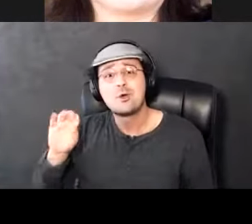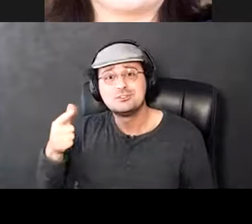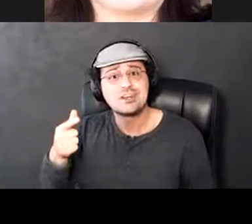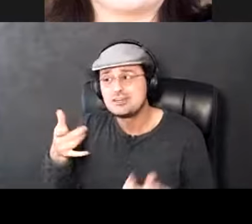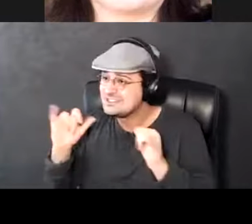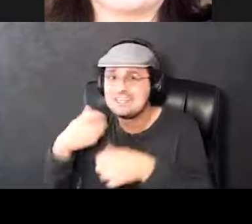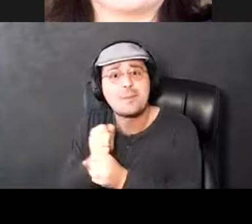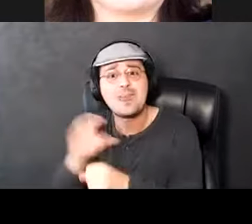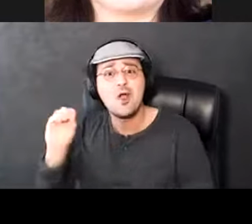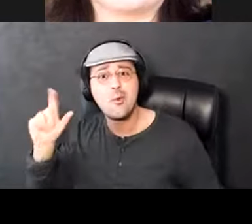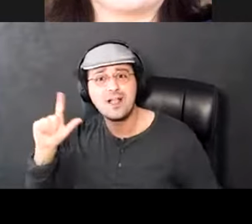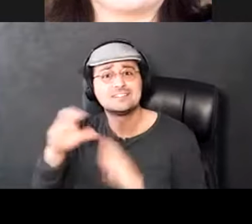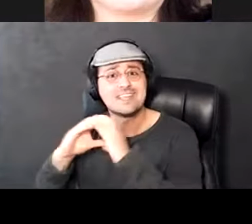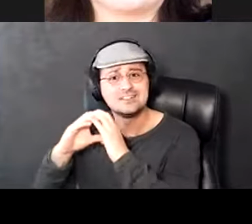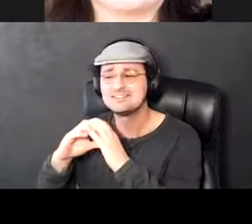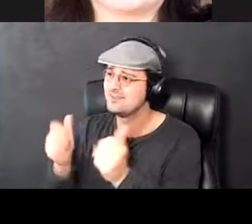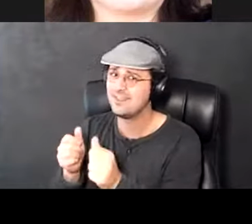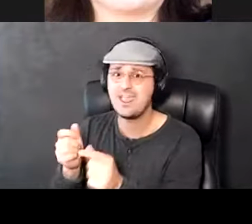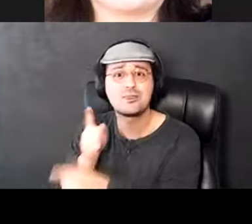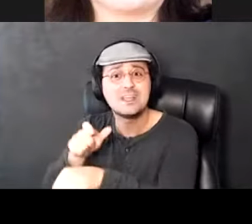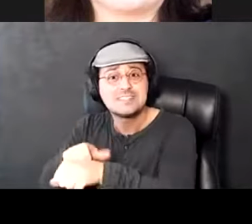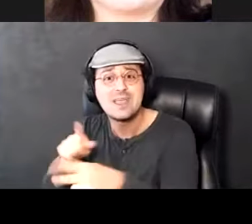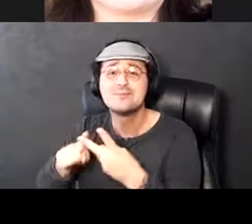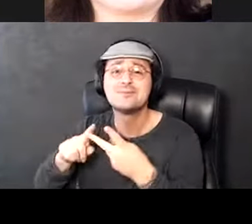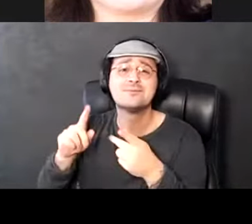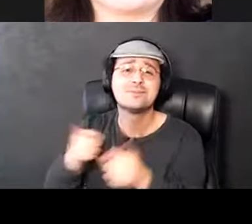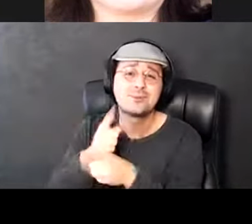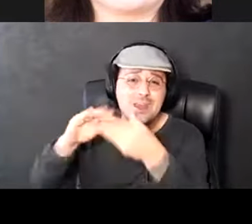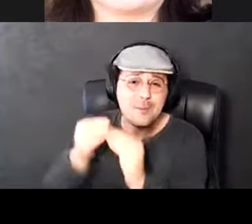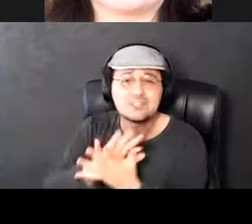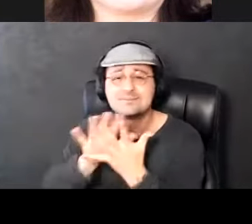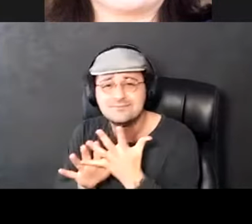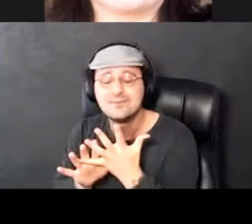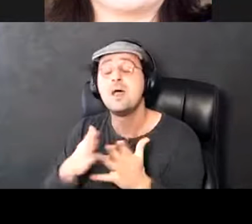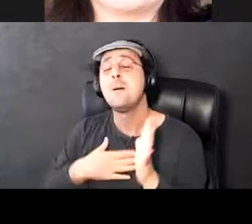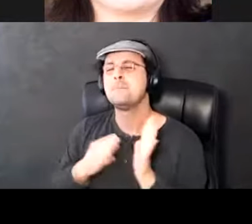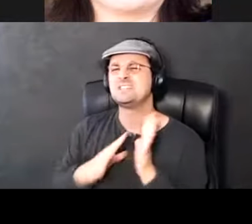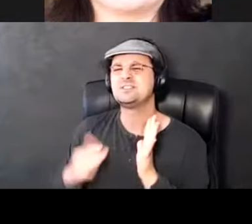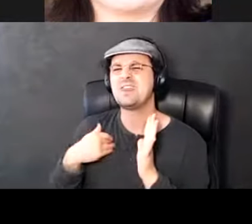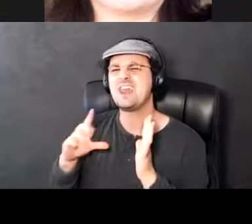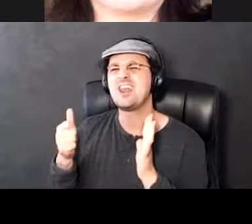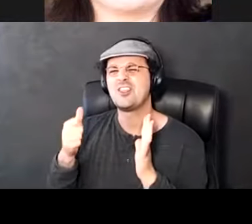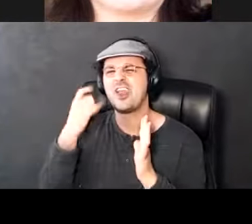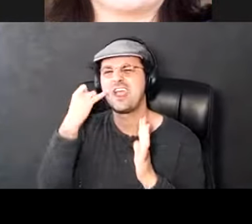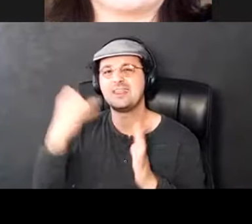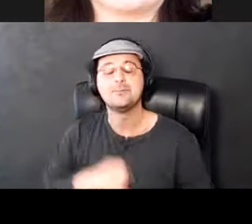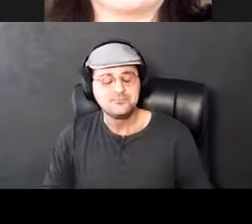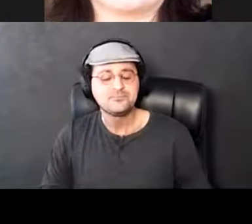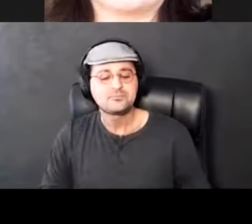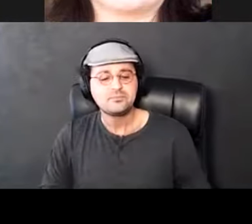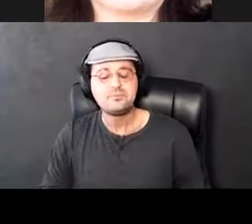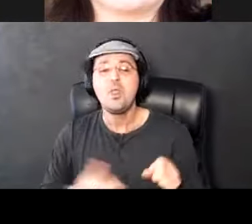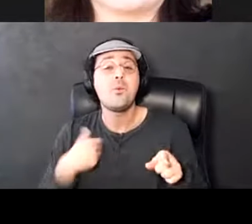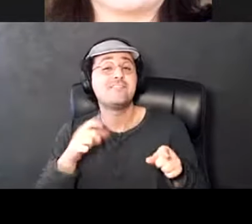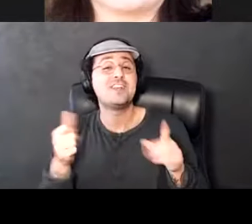right timing and in the right numbers. So Caitlin had a better idea. She thought, you know, there's another cell